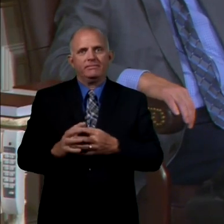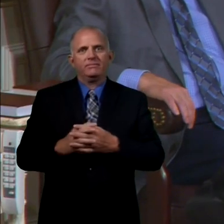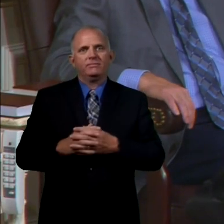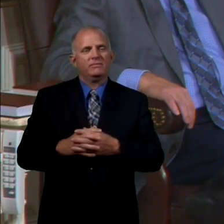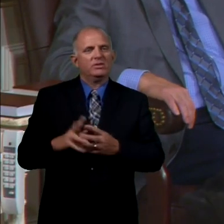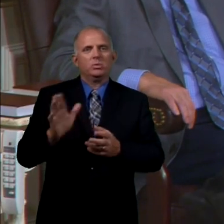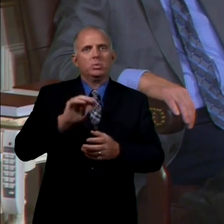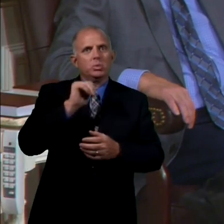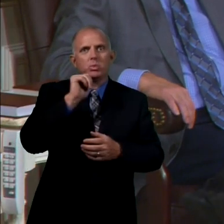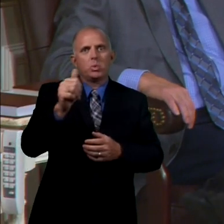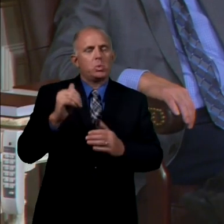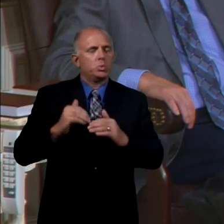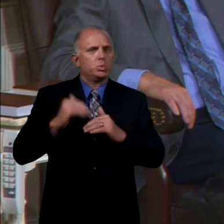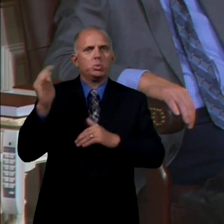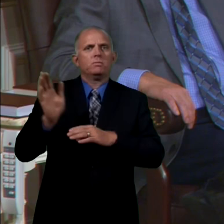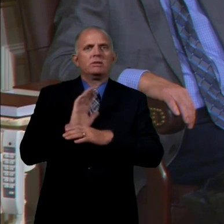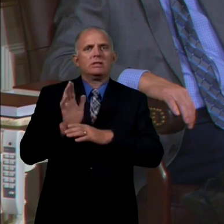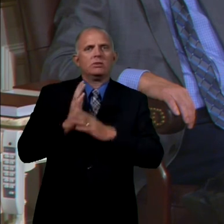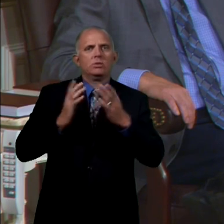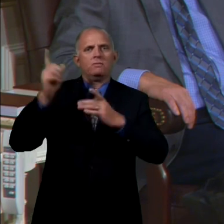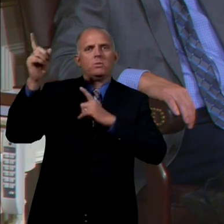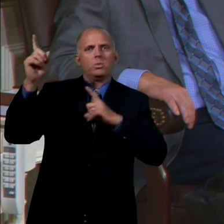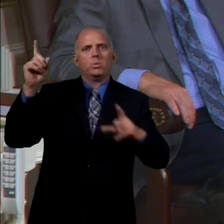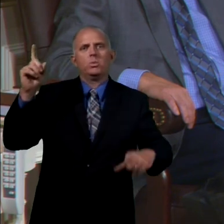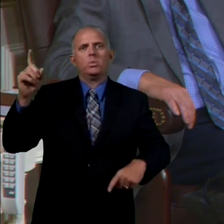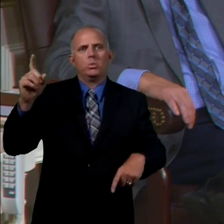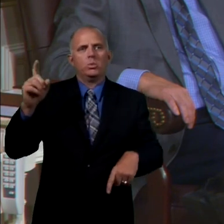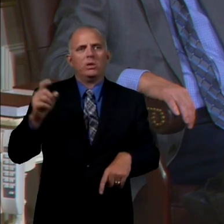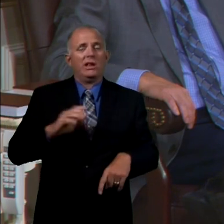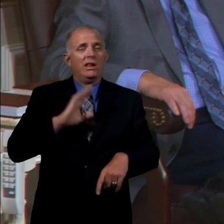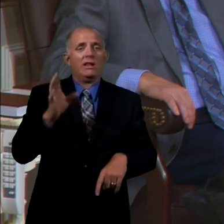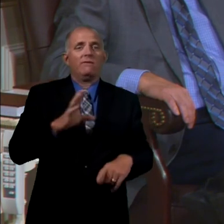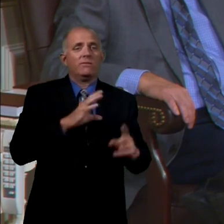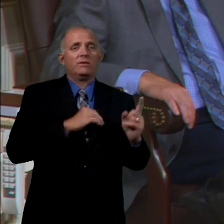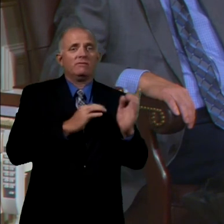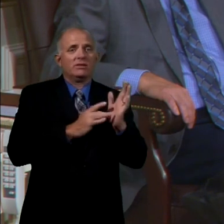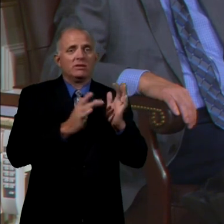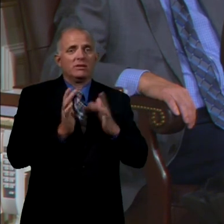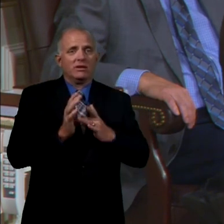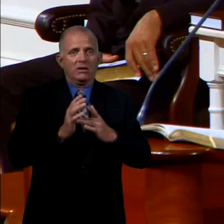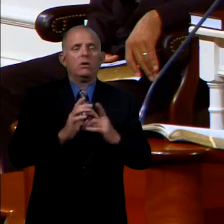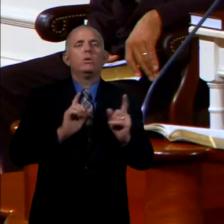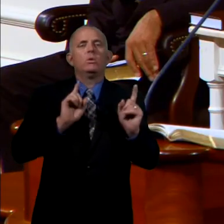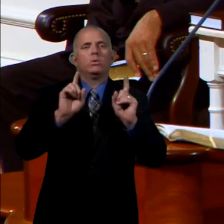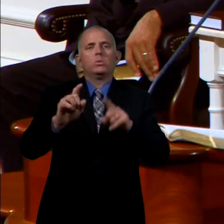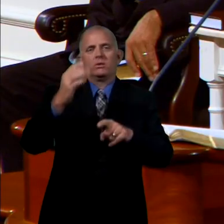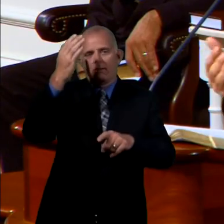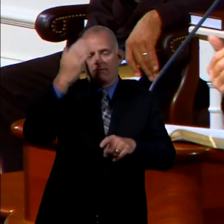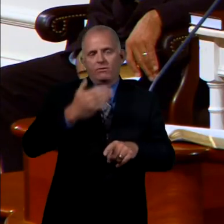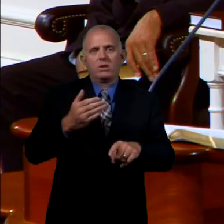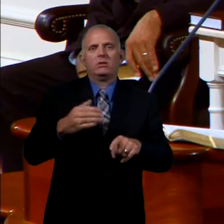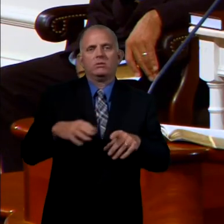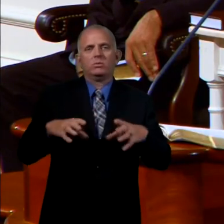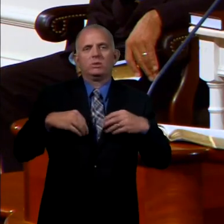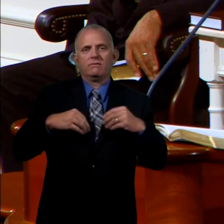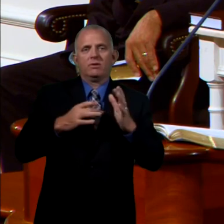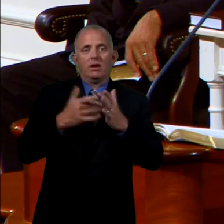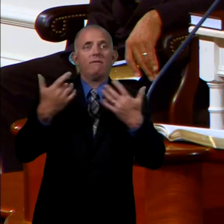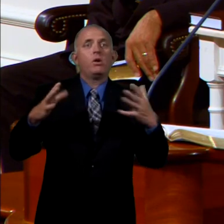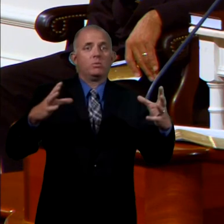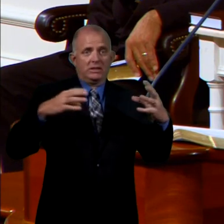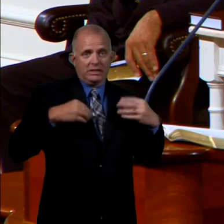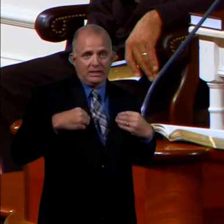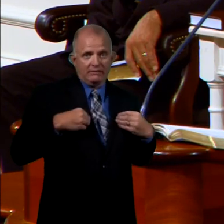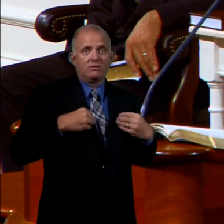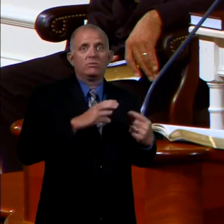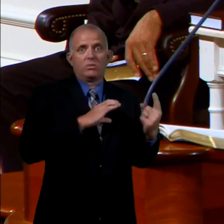Lord, I want to encourage you when I pray to come forward and meet him. If you have met him and you just say, yeah, I just need to recharge, then sit there, whether you're seated or forward, to say, you know what, God,